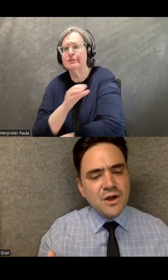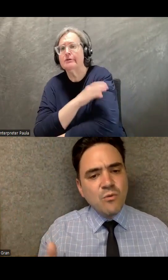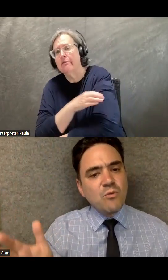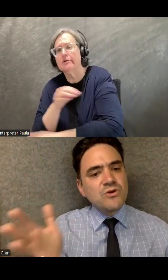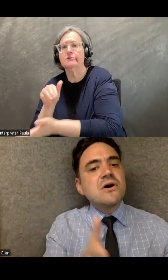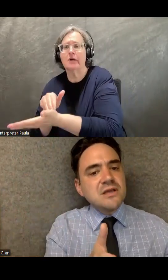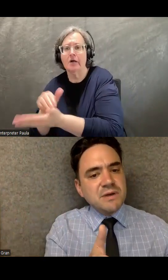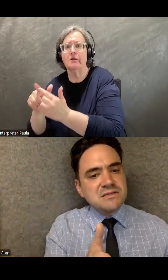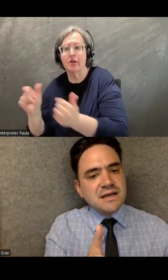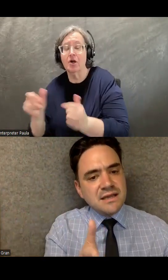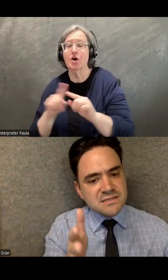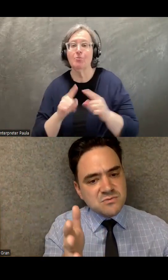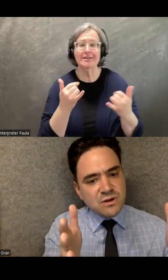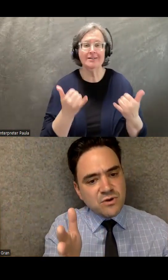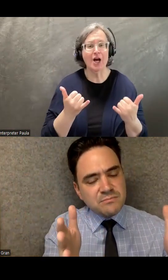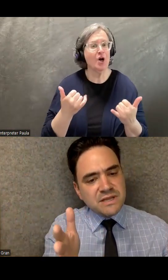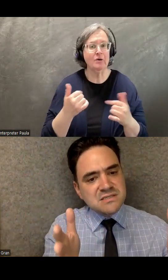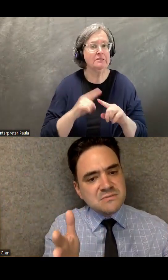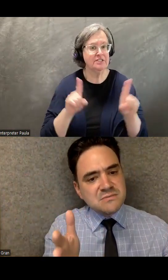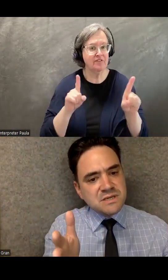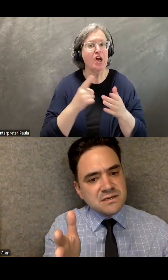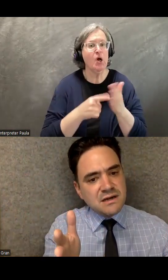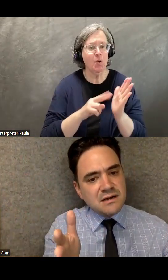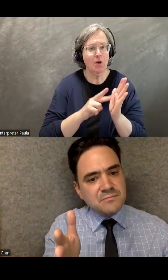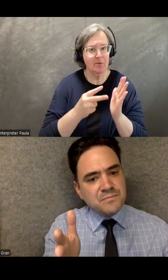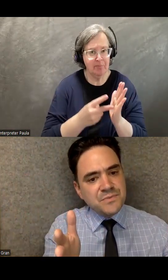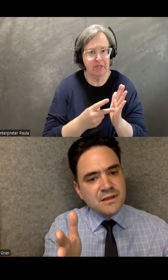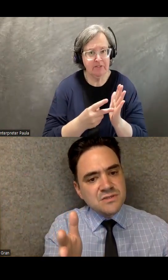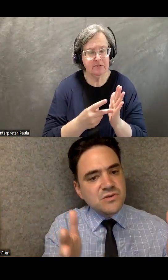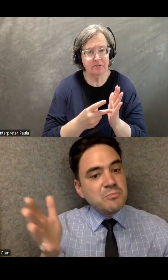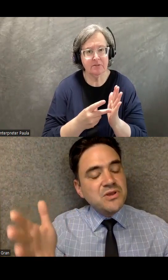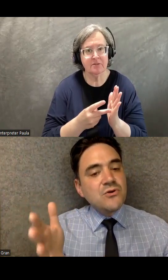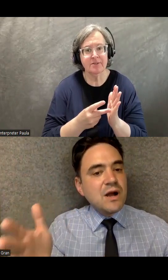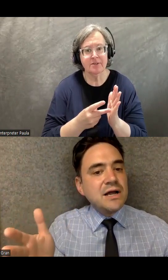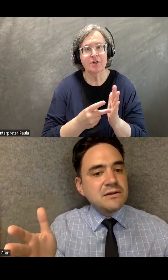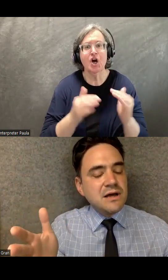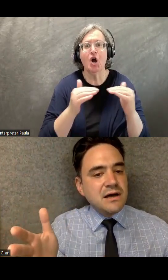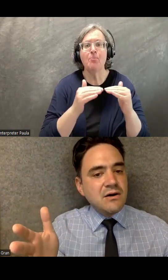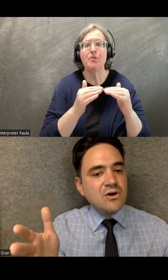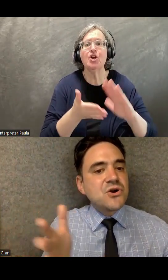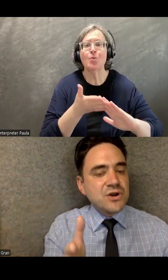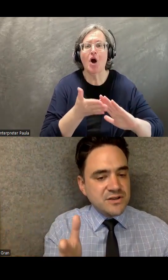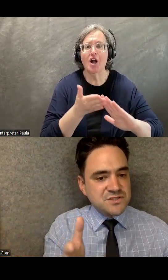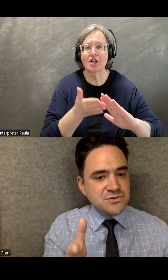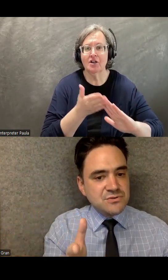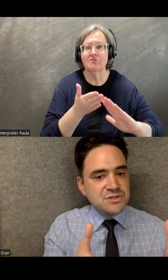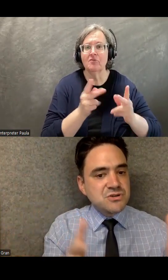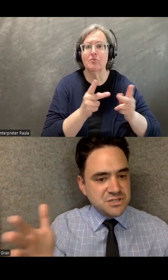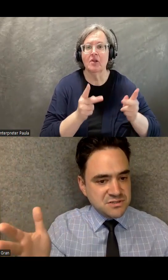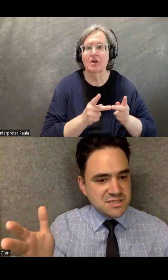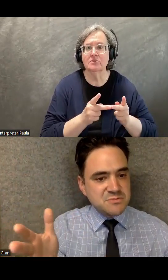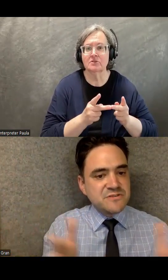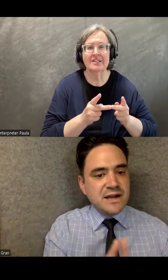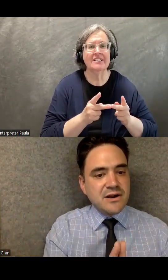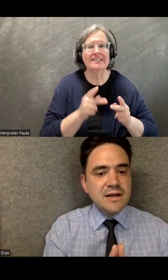staff. What we're talking about today is what it means to be sort of a peer-run alternative to the